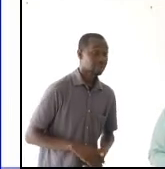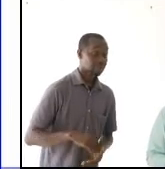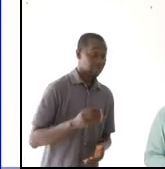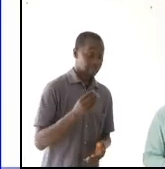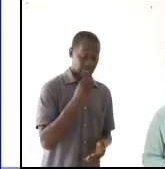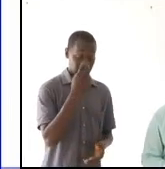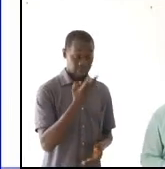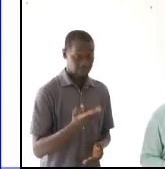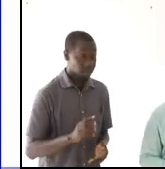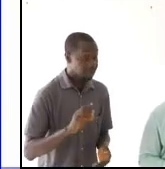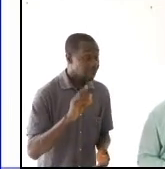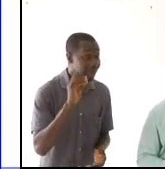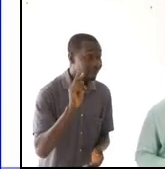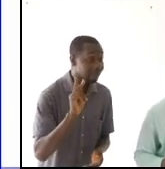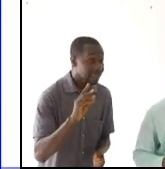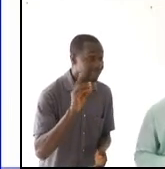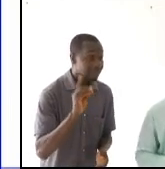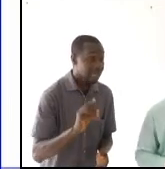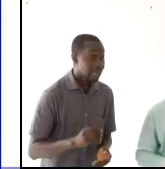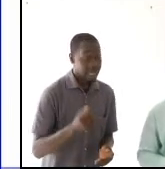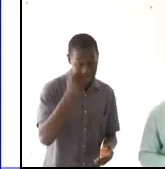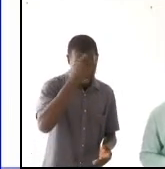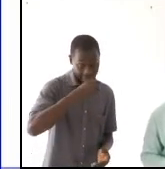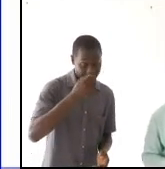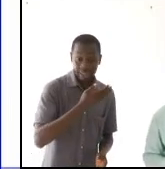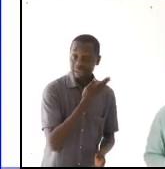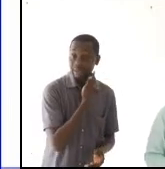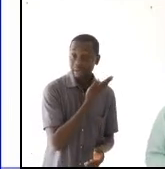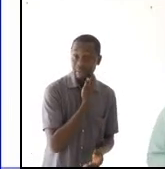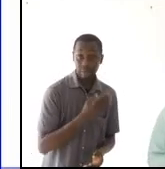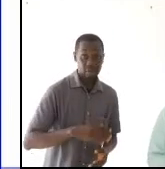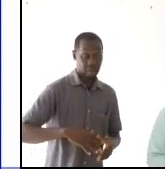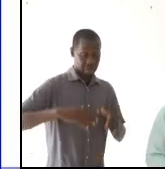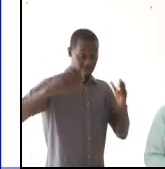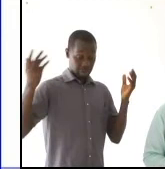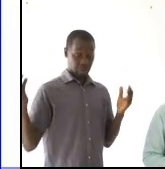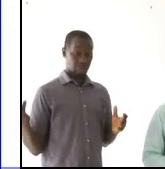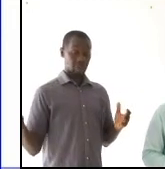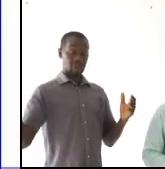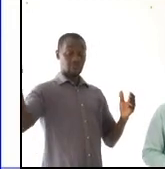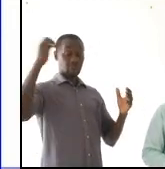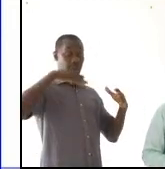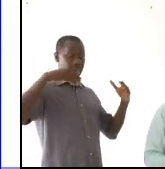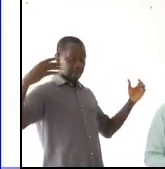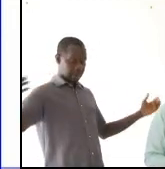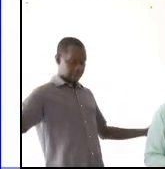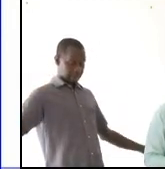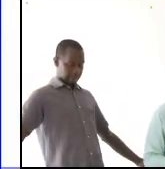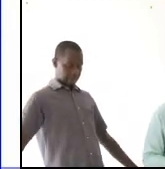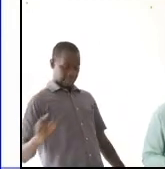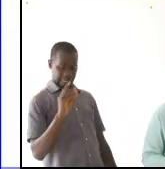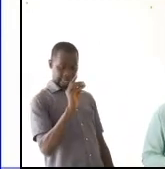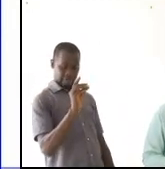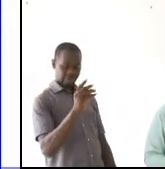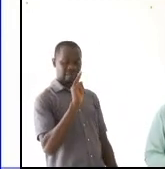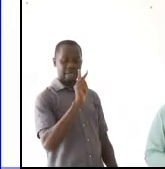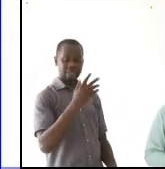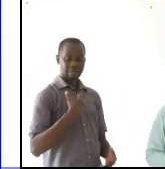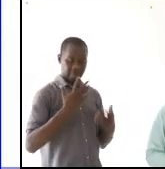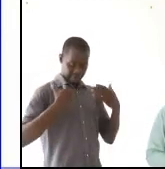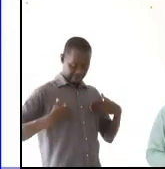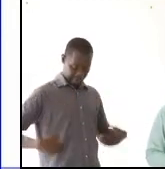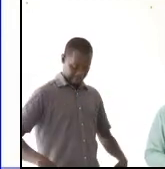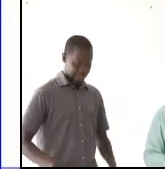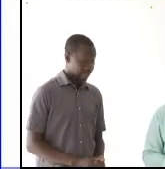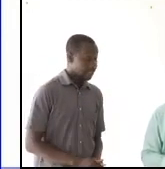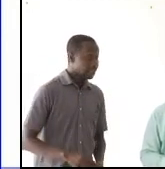told you need to have vitamin D. In Africa, it's simple. You just expose your body to the sun, and then you have a lot of vitamin D.